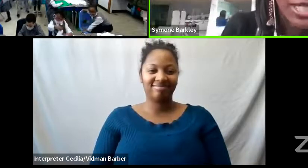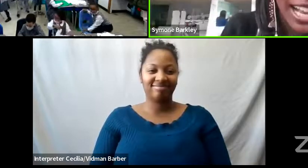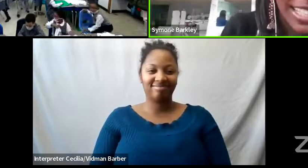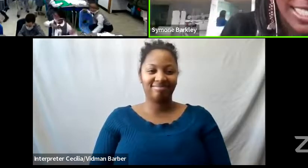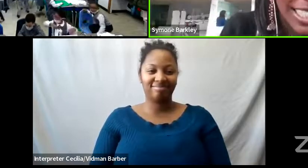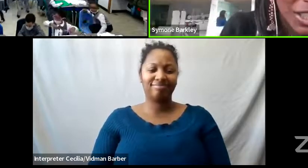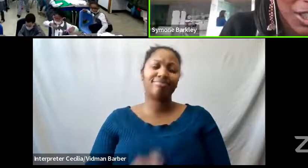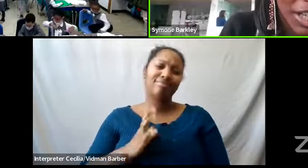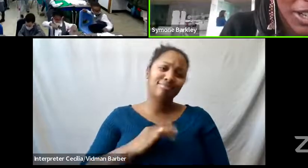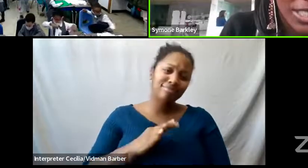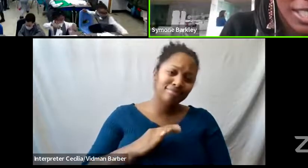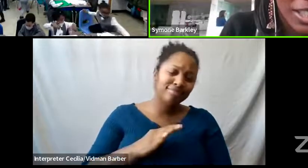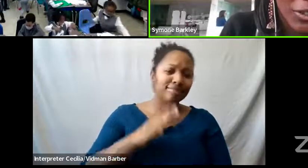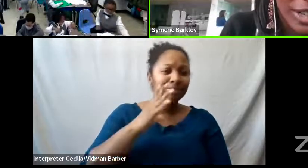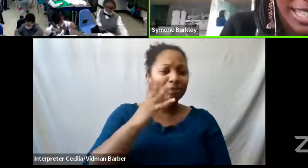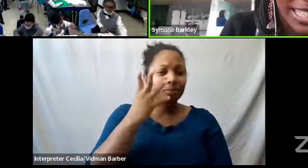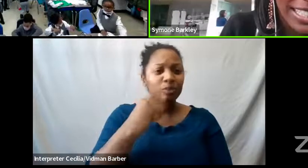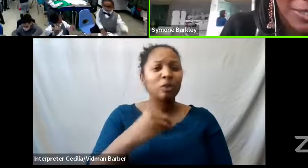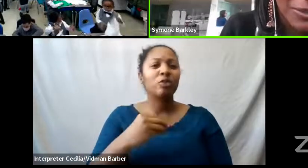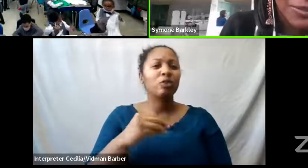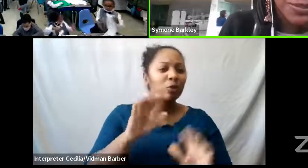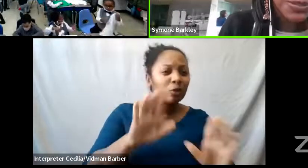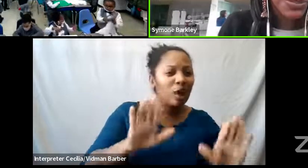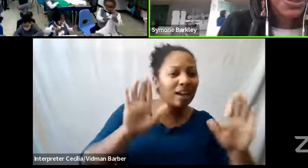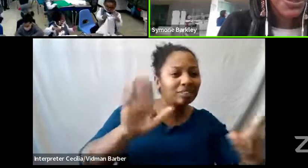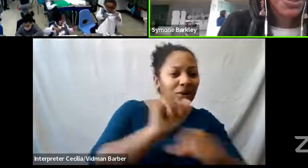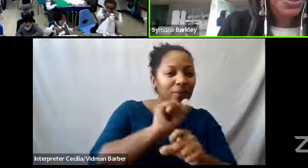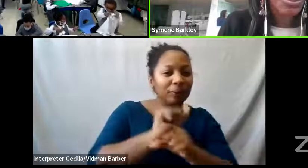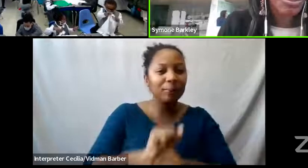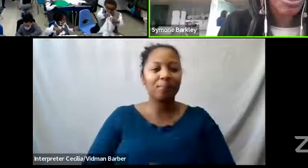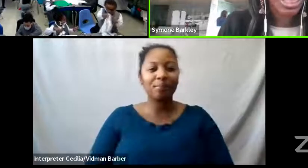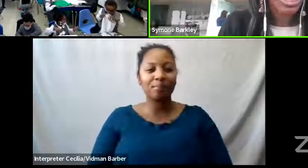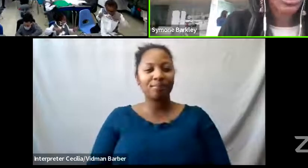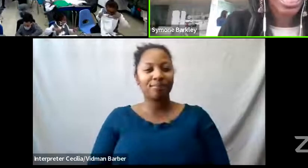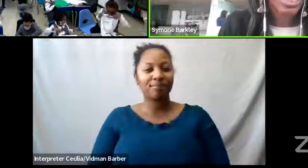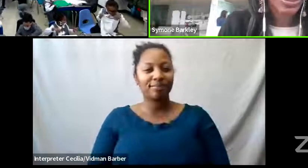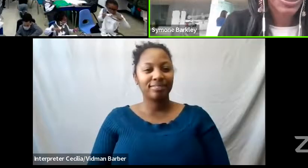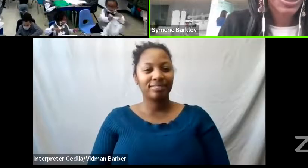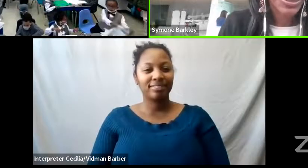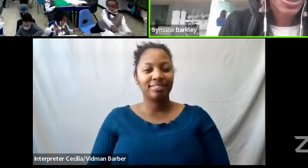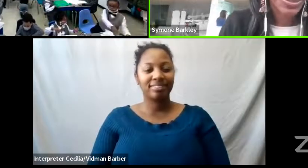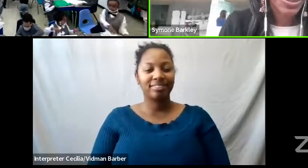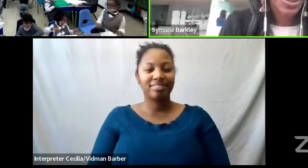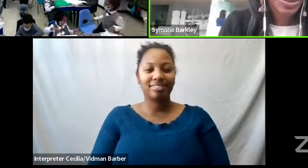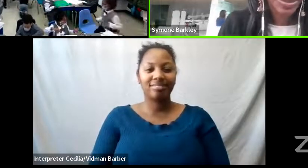Lovely. Oh yeah, I see your shirts. They look great. They look great.